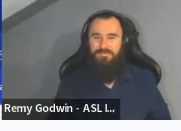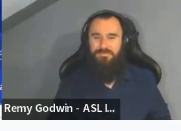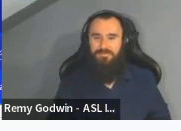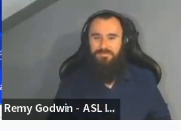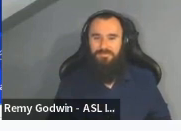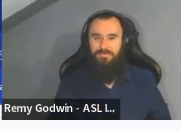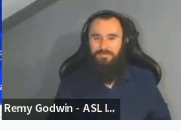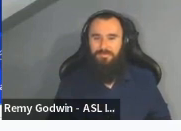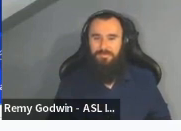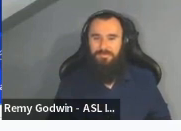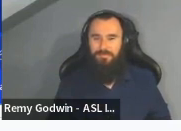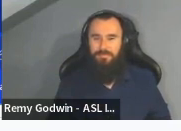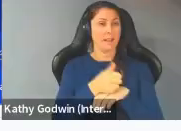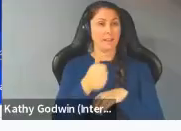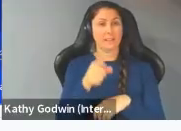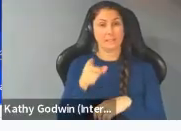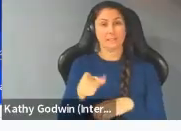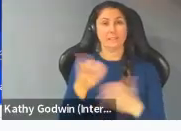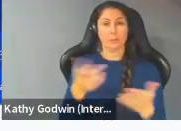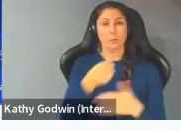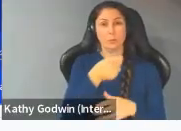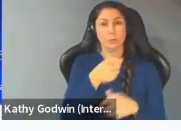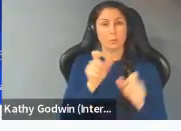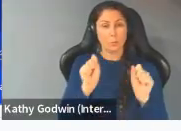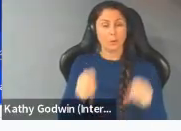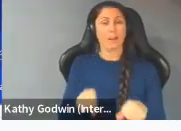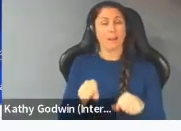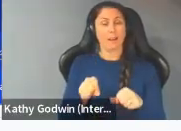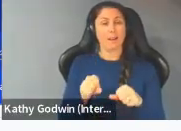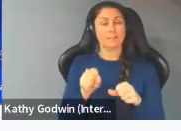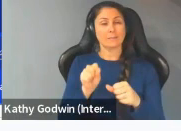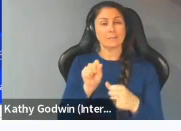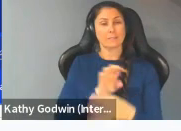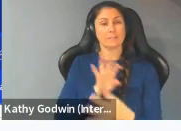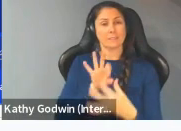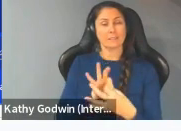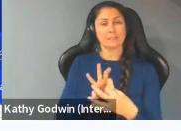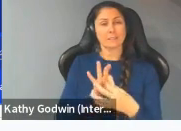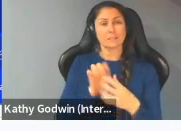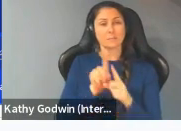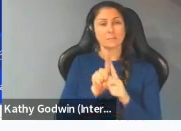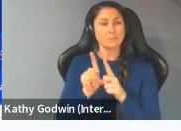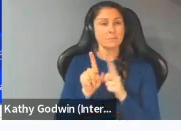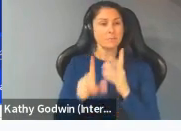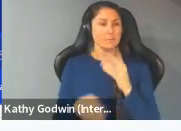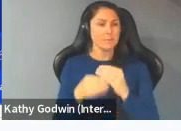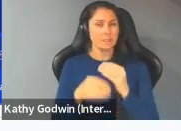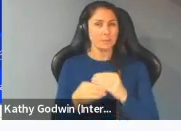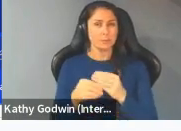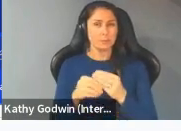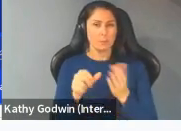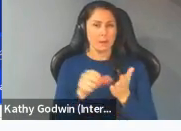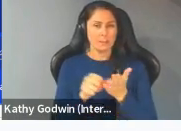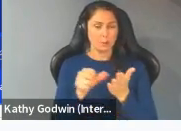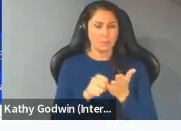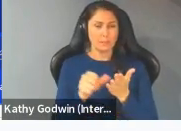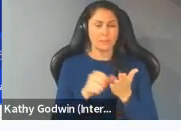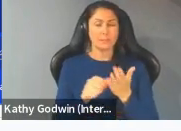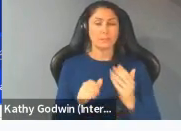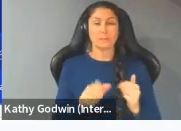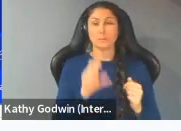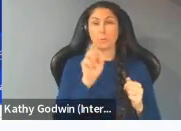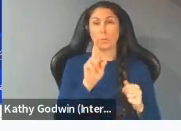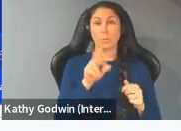And that here you can attach as additional pages, or